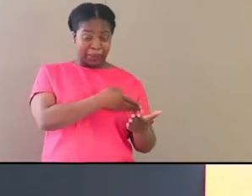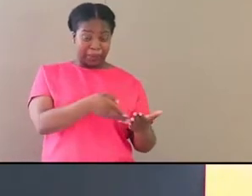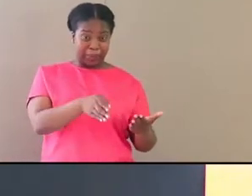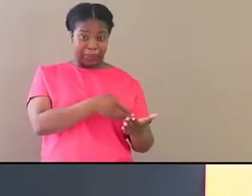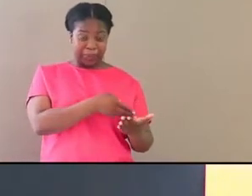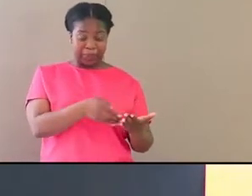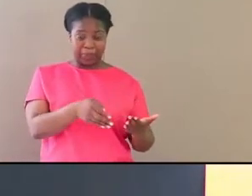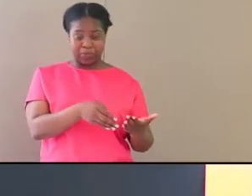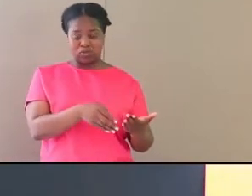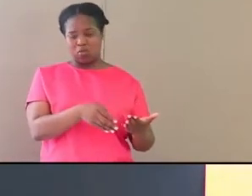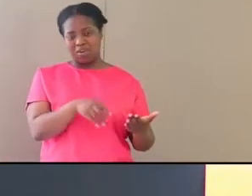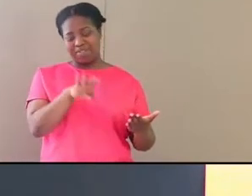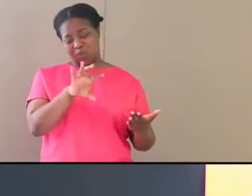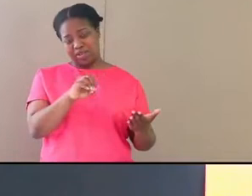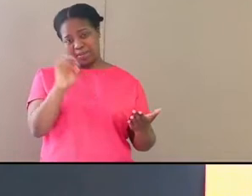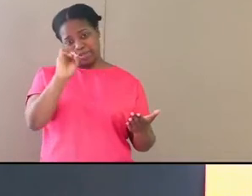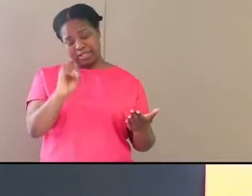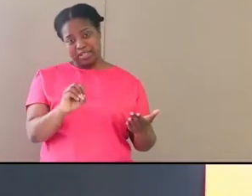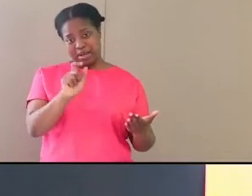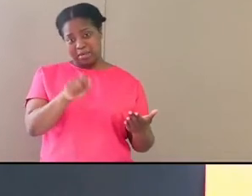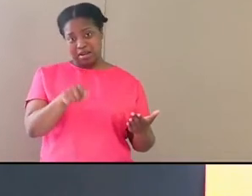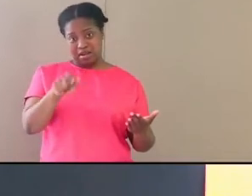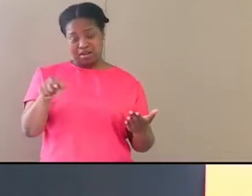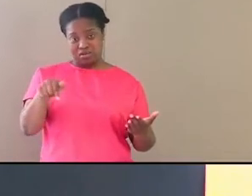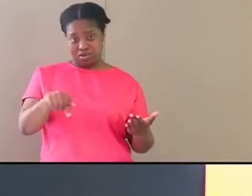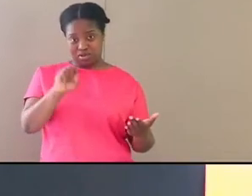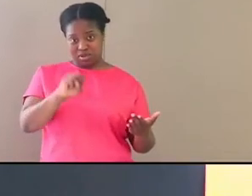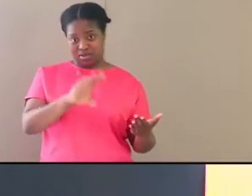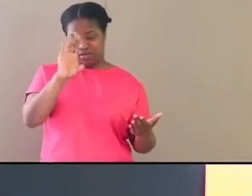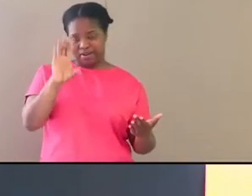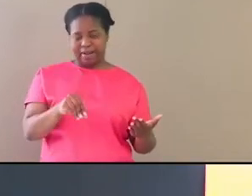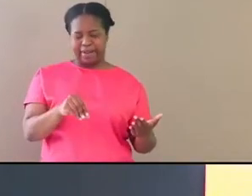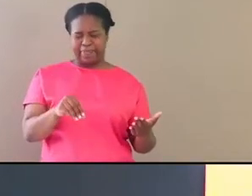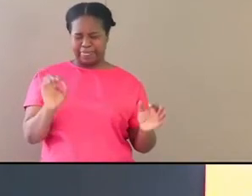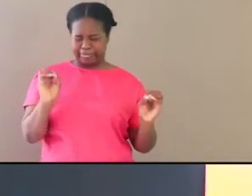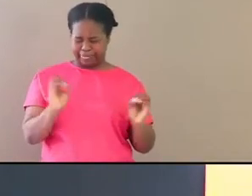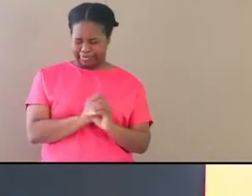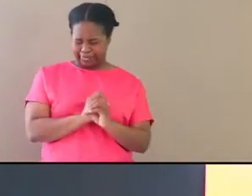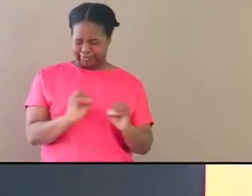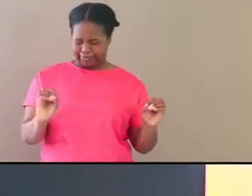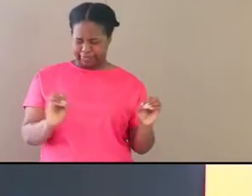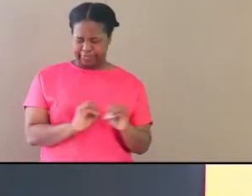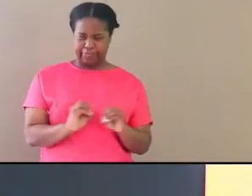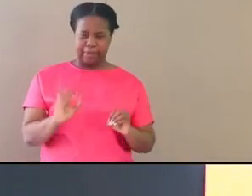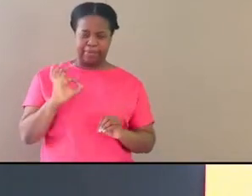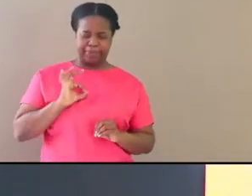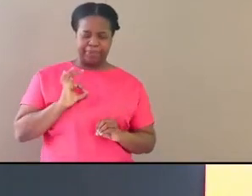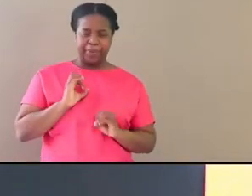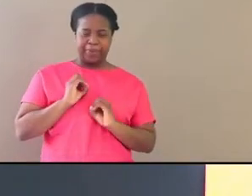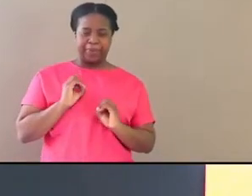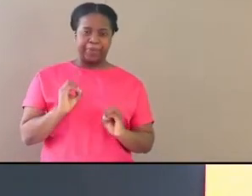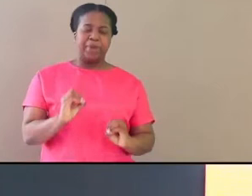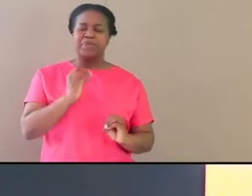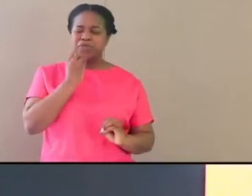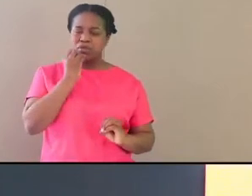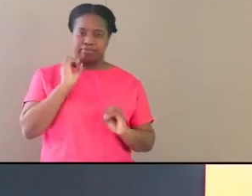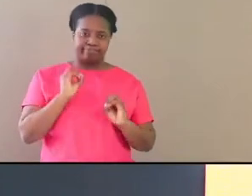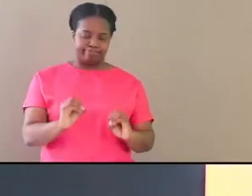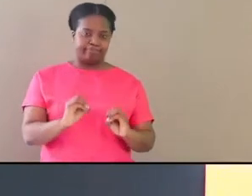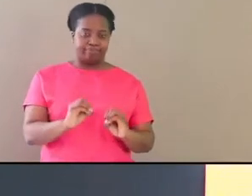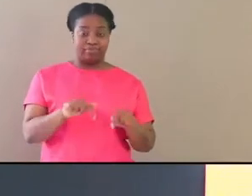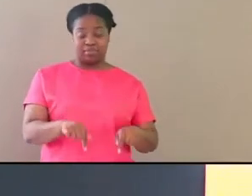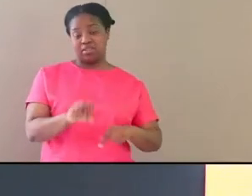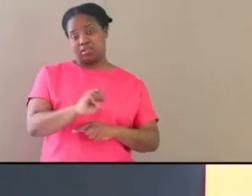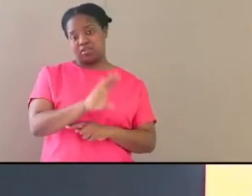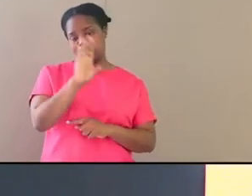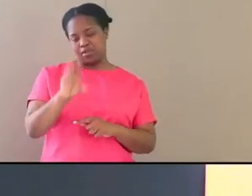40% of the population would not have any kind of income in terms of where we are as a country.